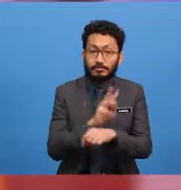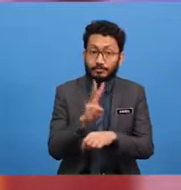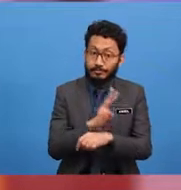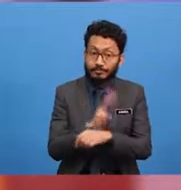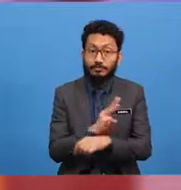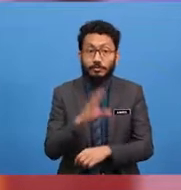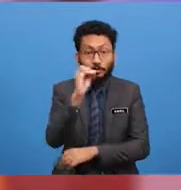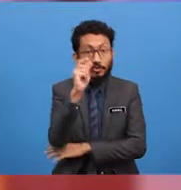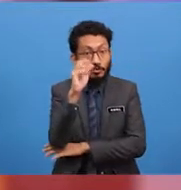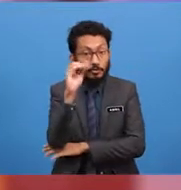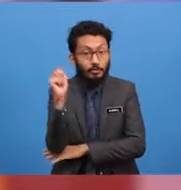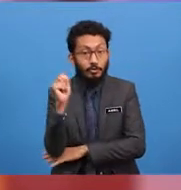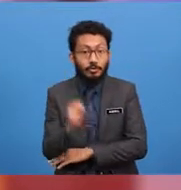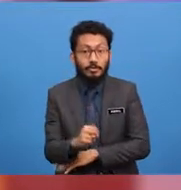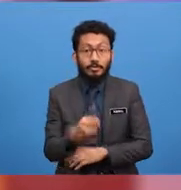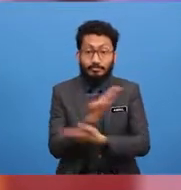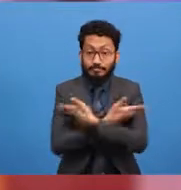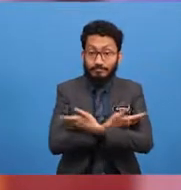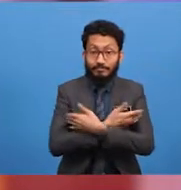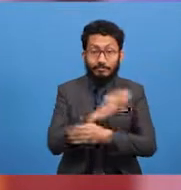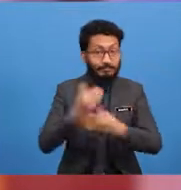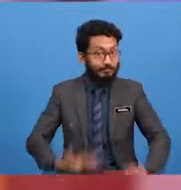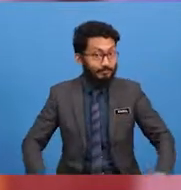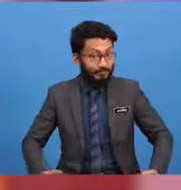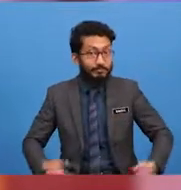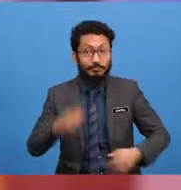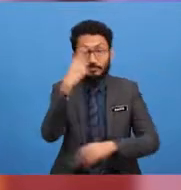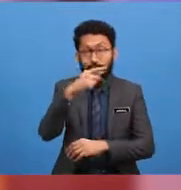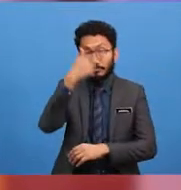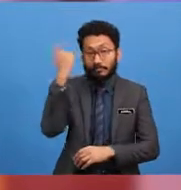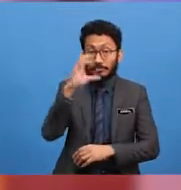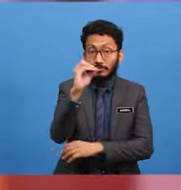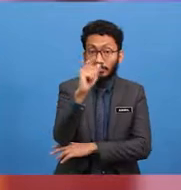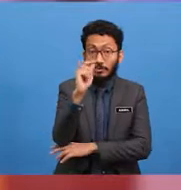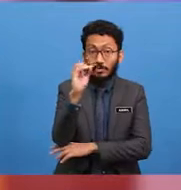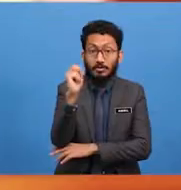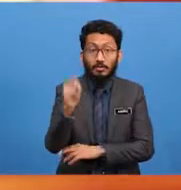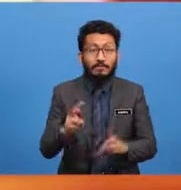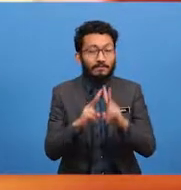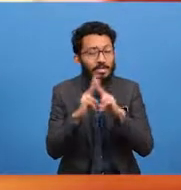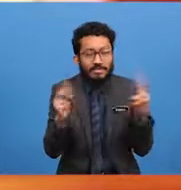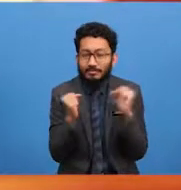and cotton shorts because cotton is cool.